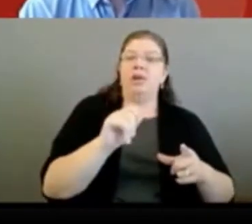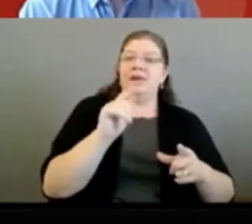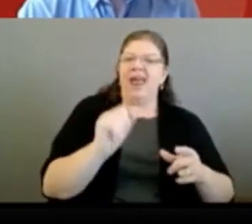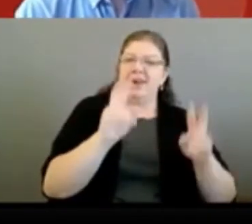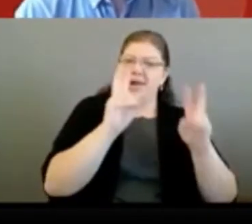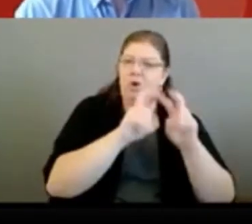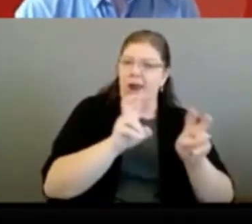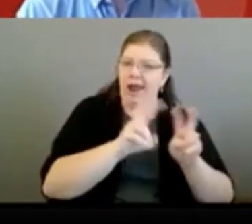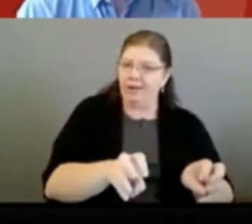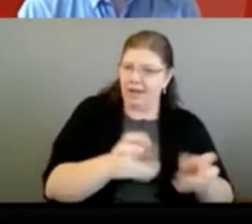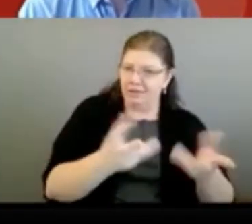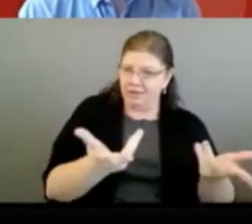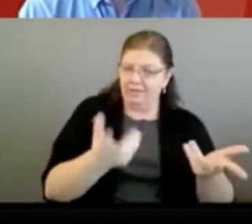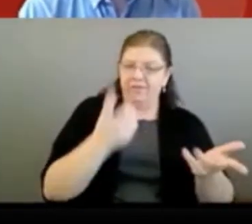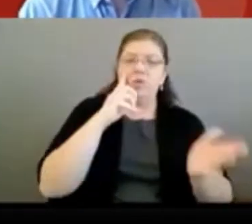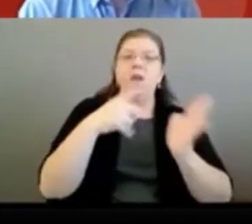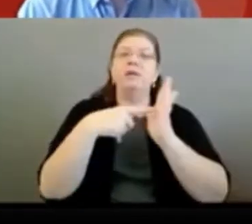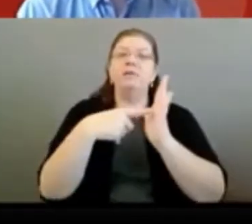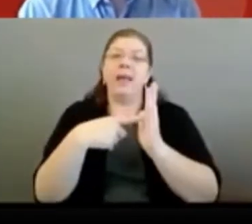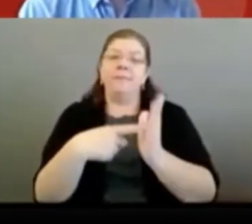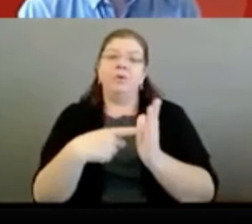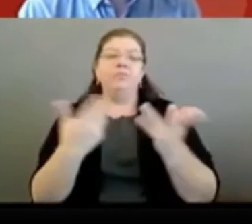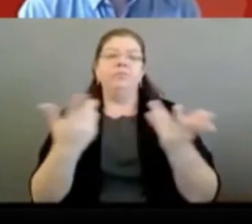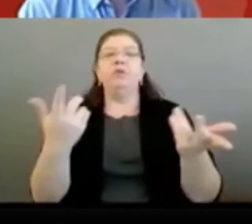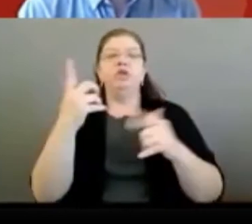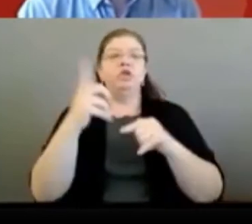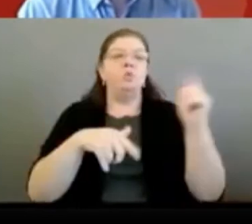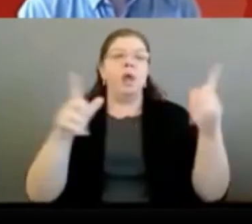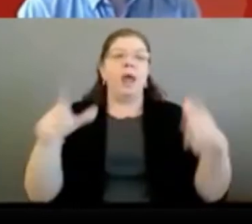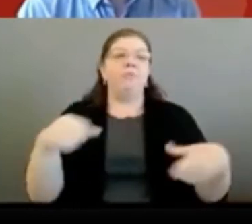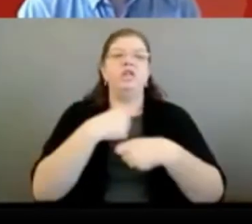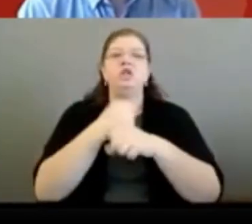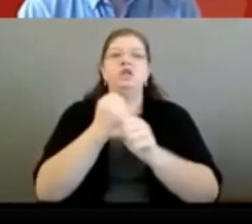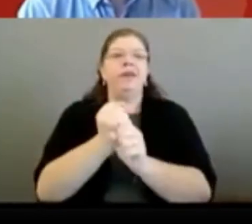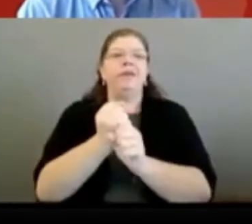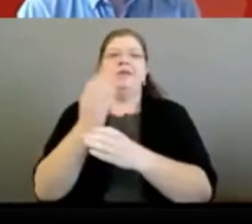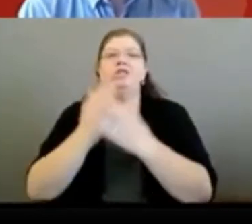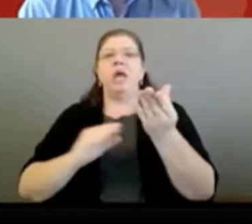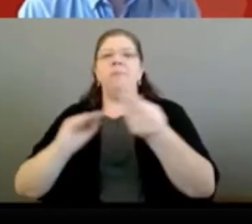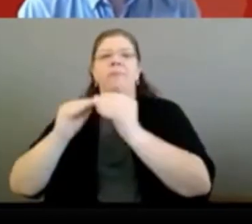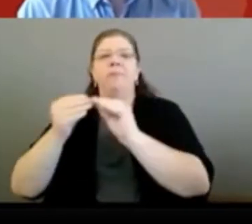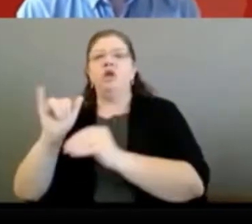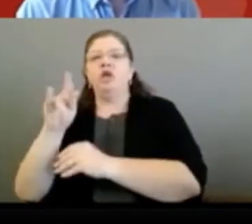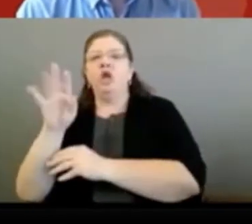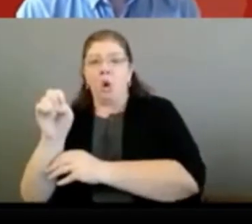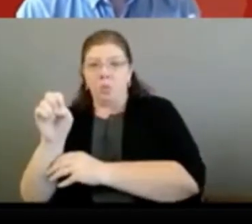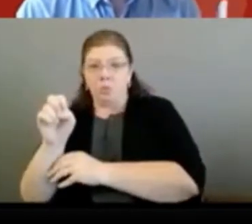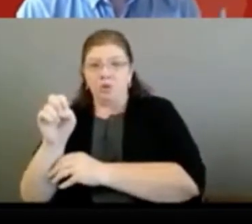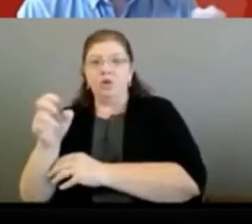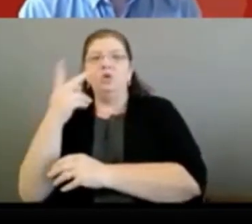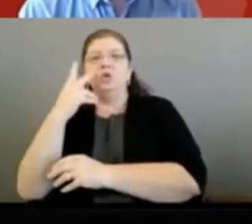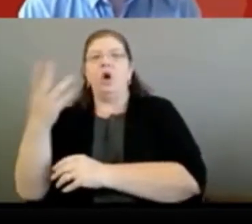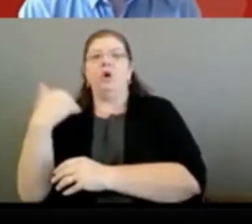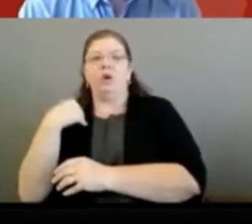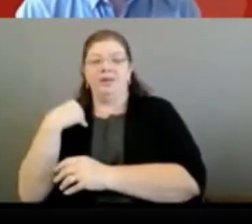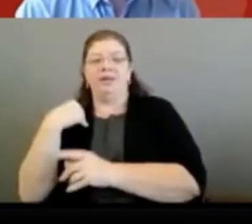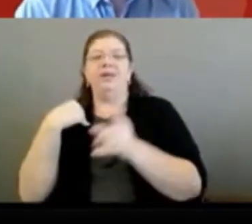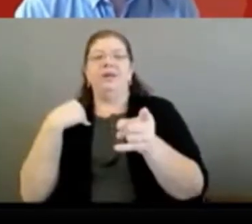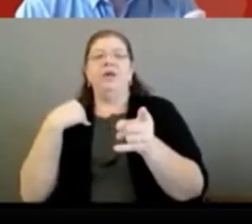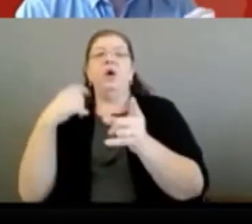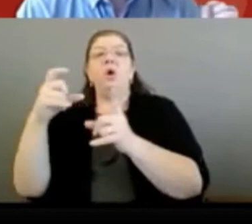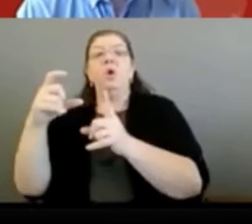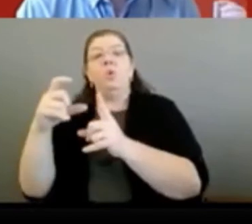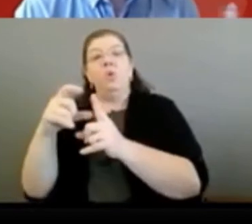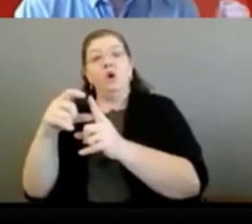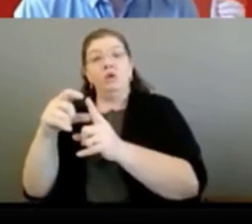analyzing. So for example, this was just randomly generated from some of the code that you saw earlier. These are words that are